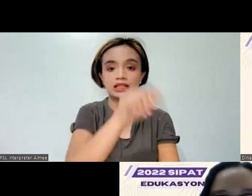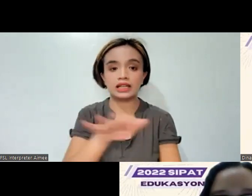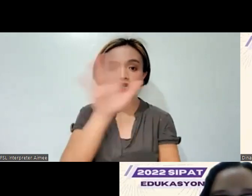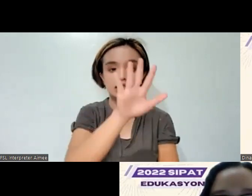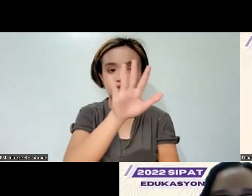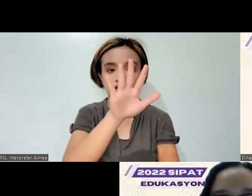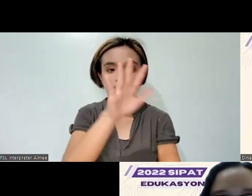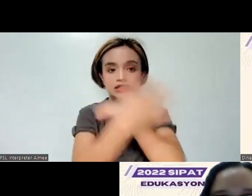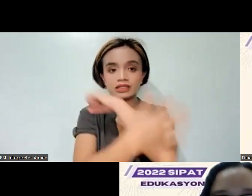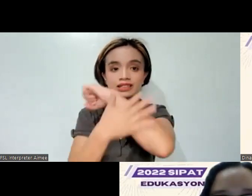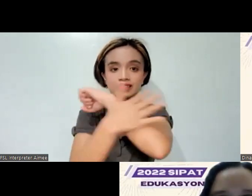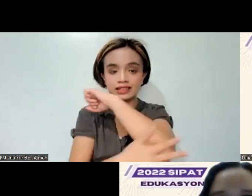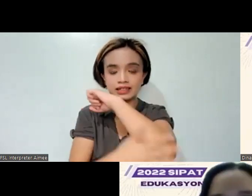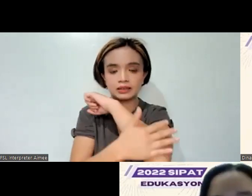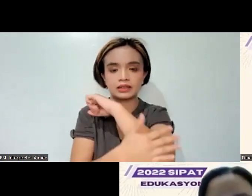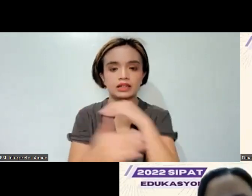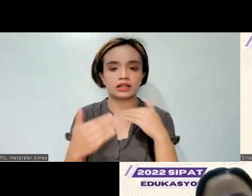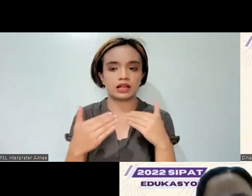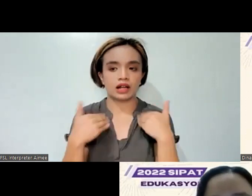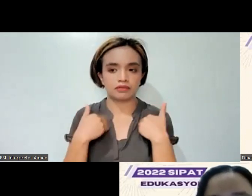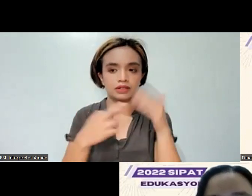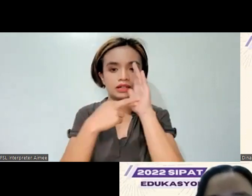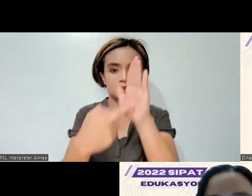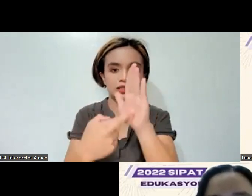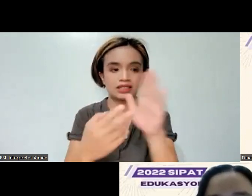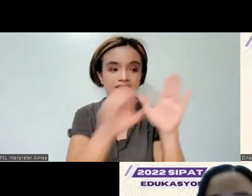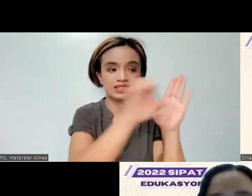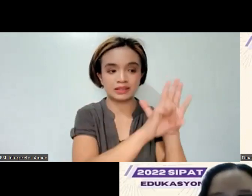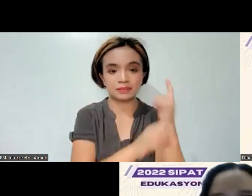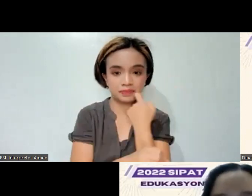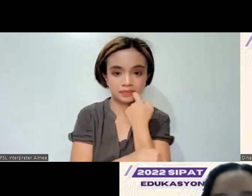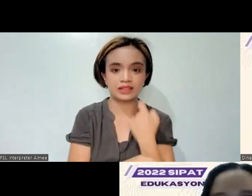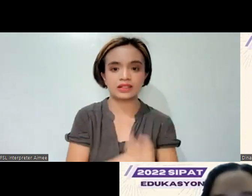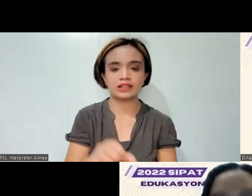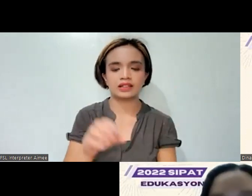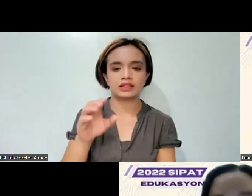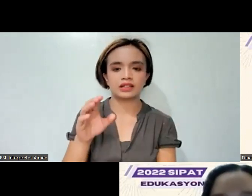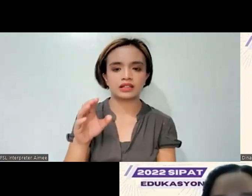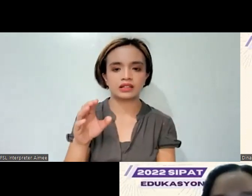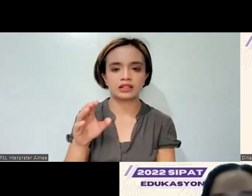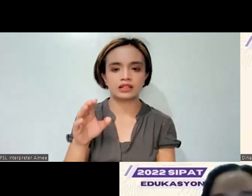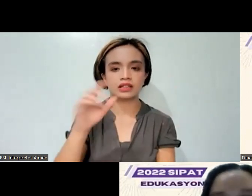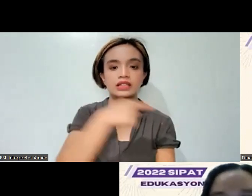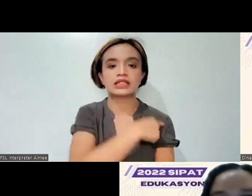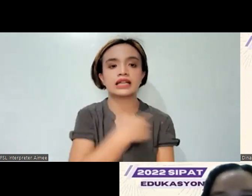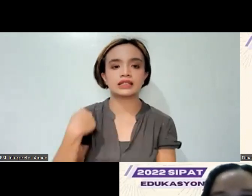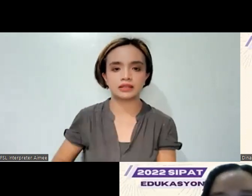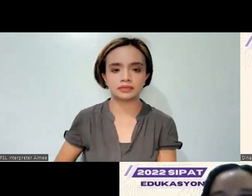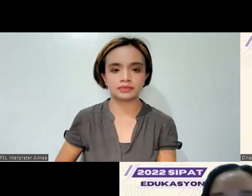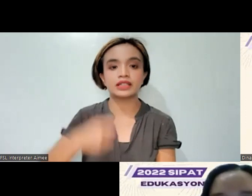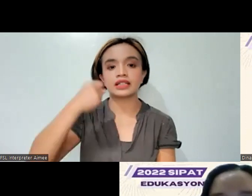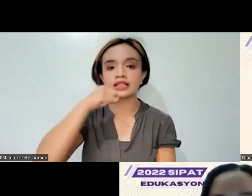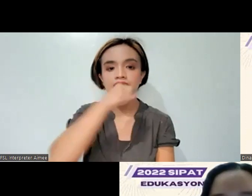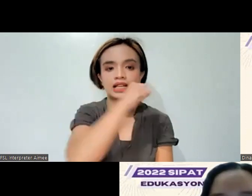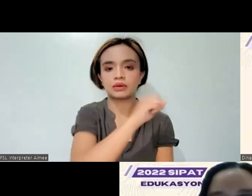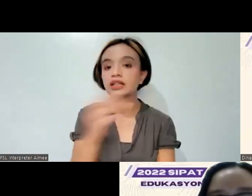that had representative in the sample is Taiwan or China. So yun lang po Taiwan yung and Hong